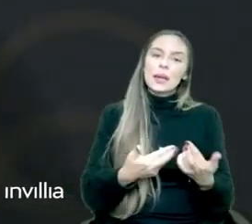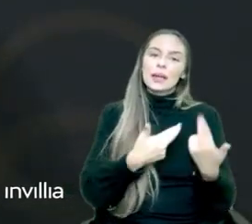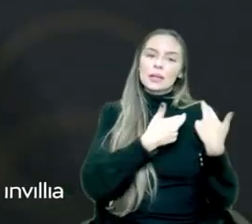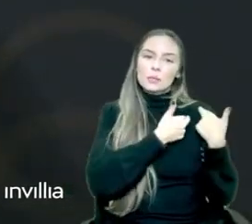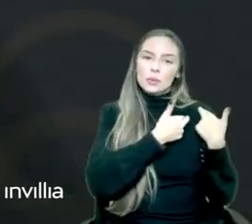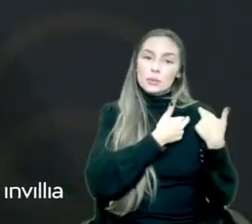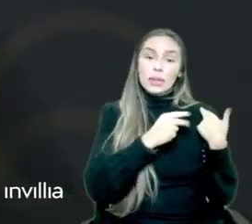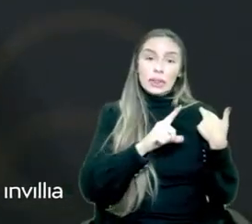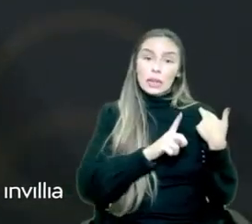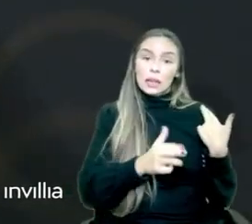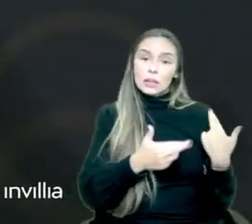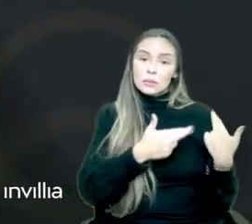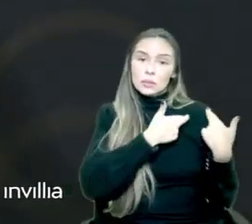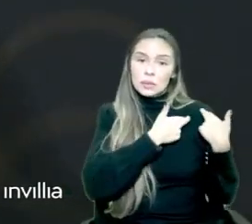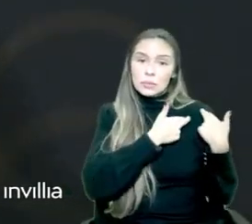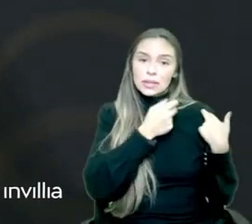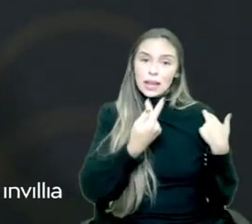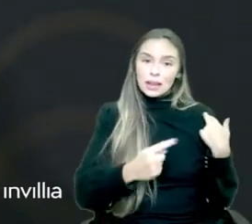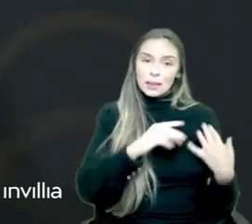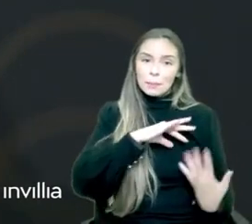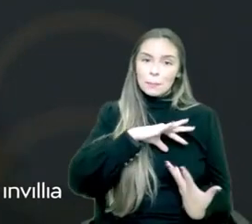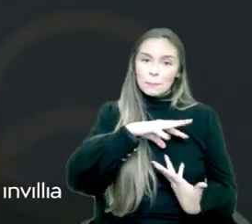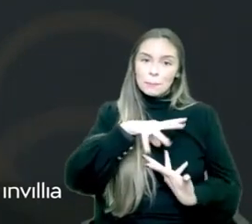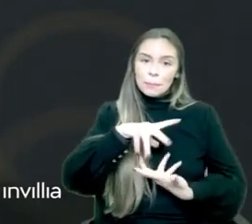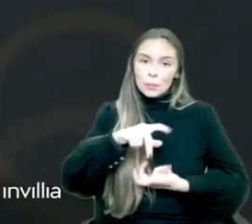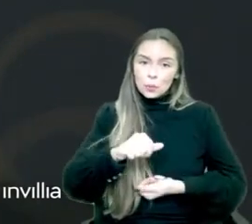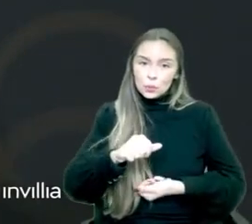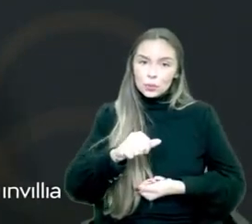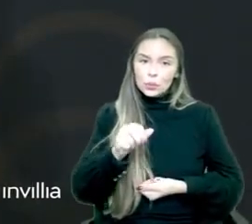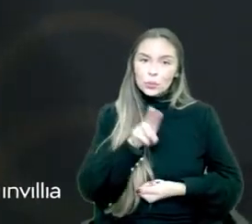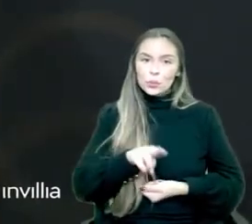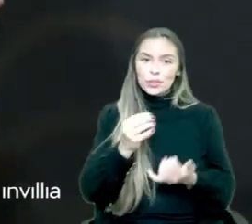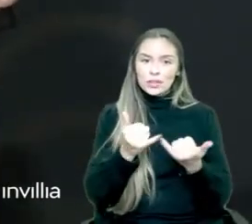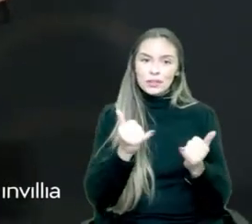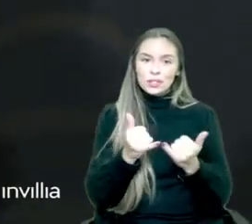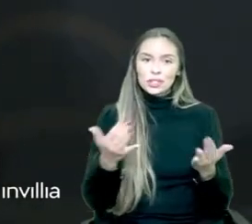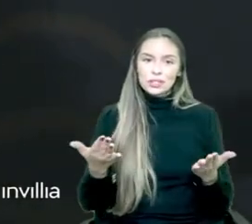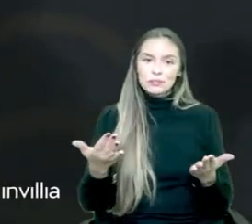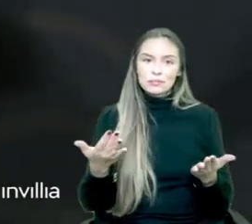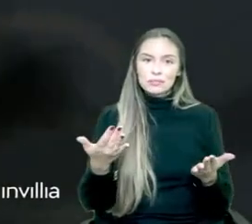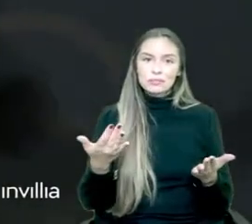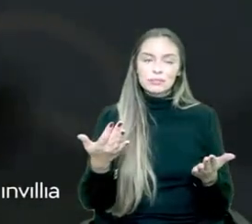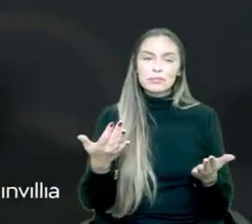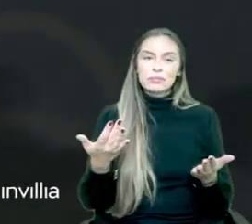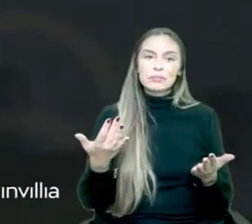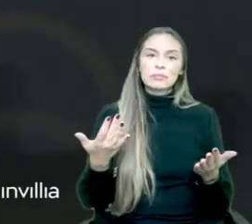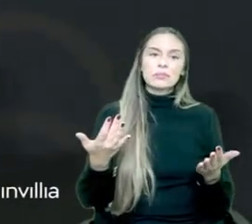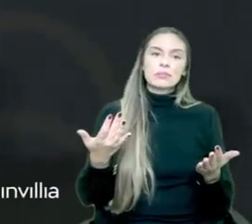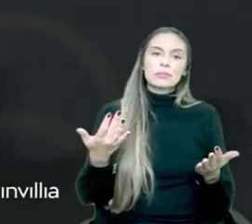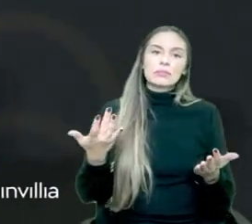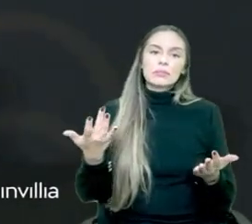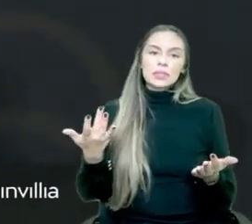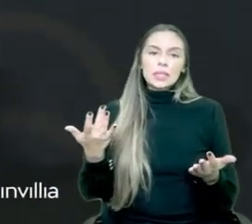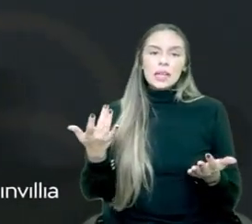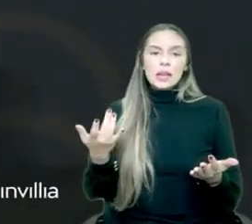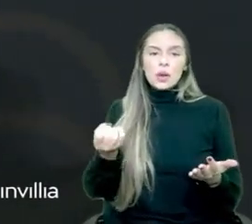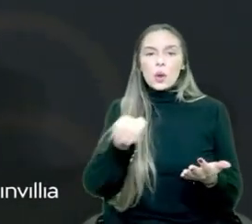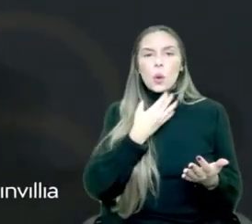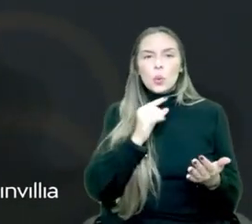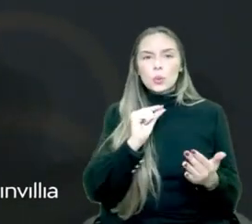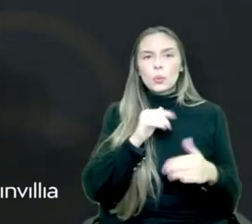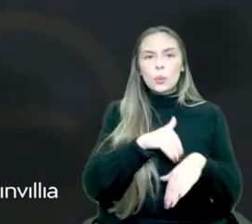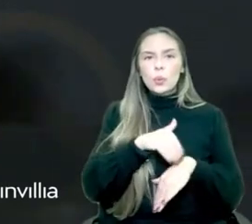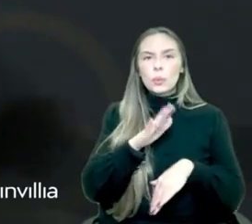to this planet. We think about energy use. So tell me a little bit more about the models